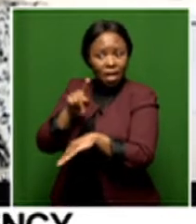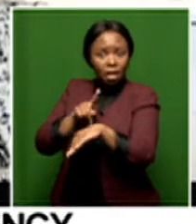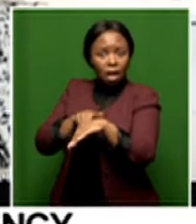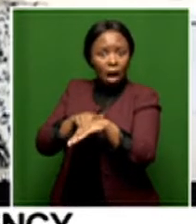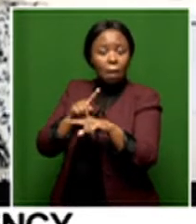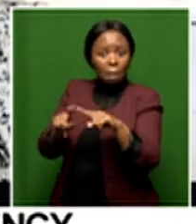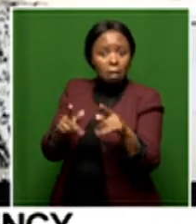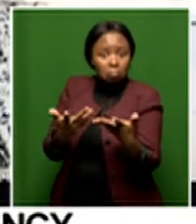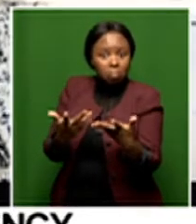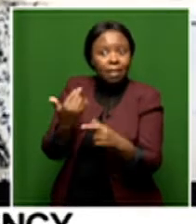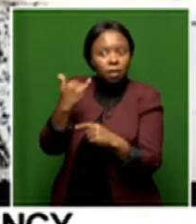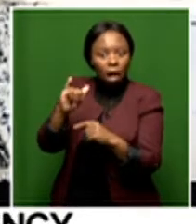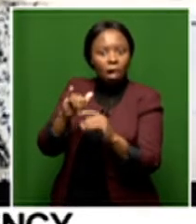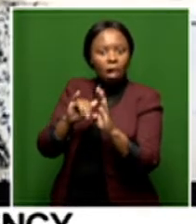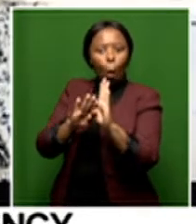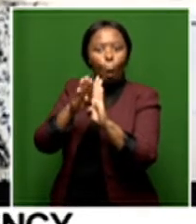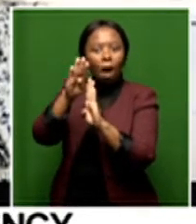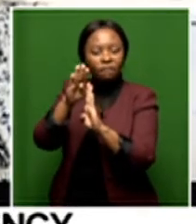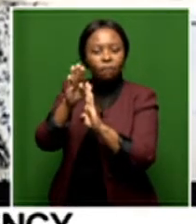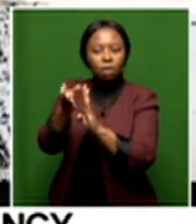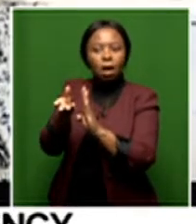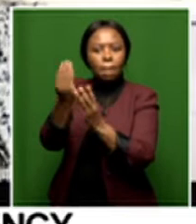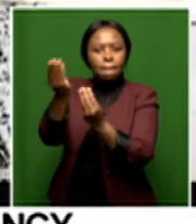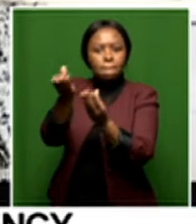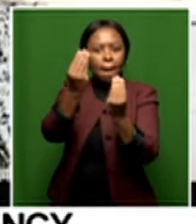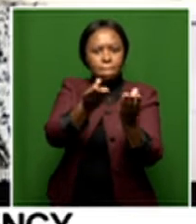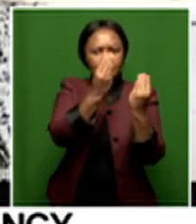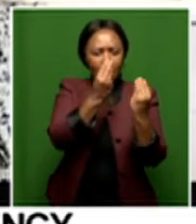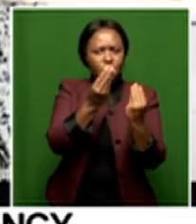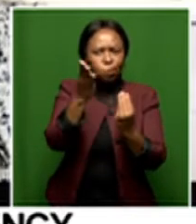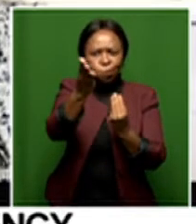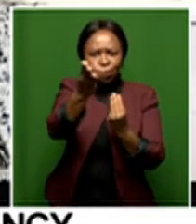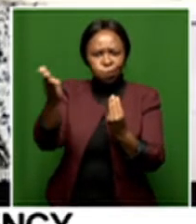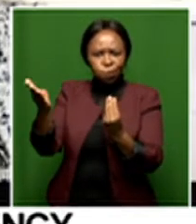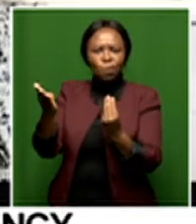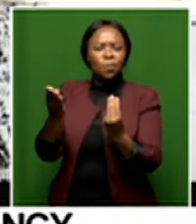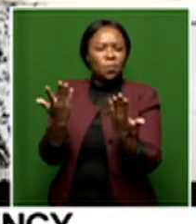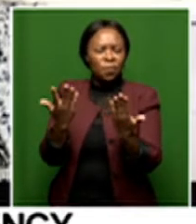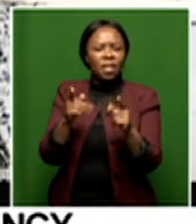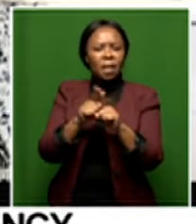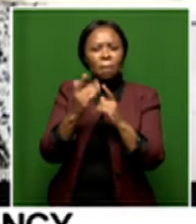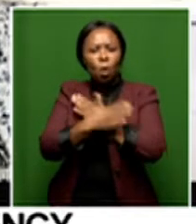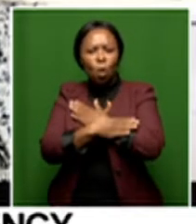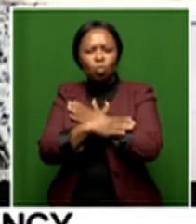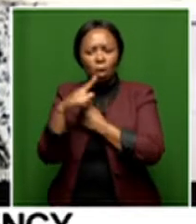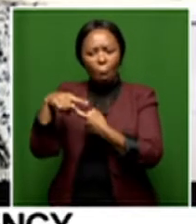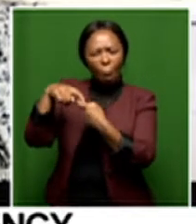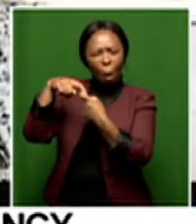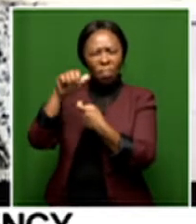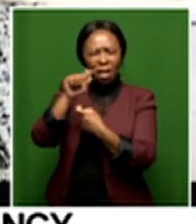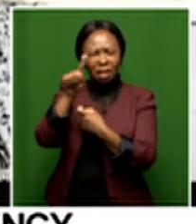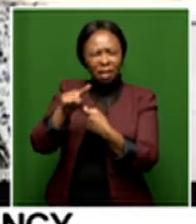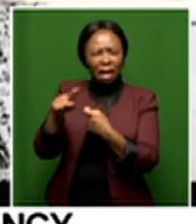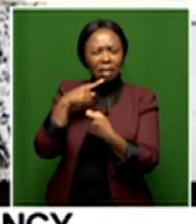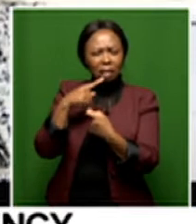and yet there were still these waves. Talking about Europe, several European countries have halted the use of AstraZeneca as well, because it's